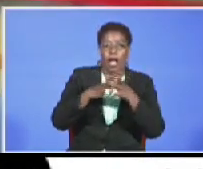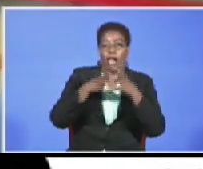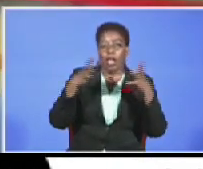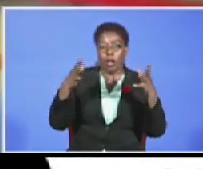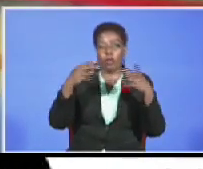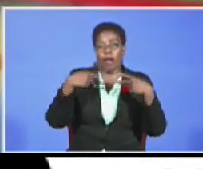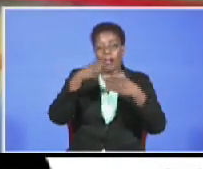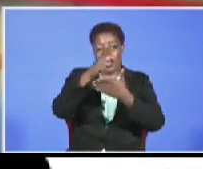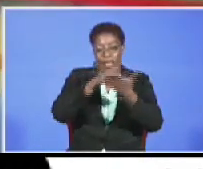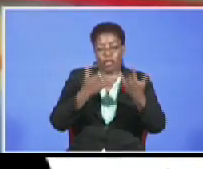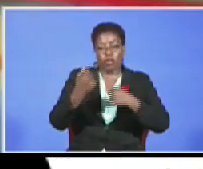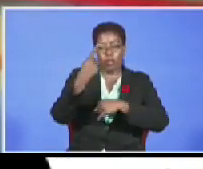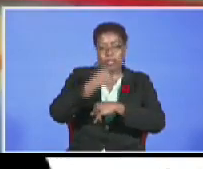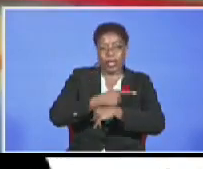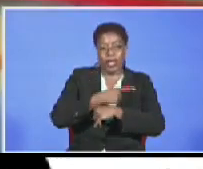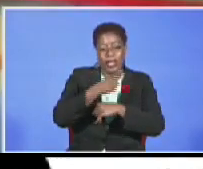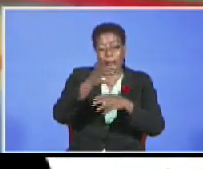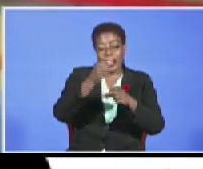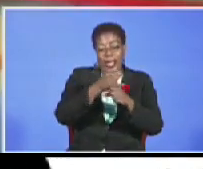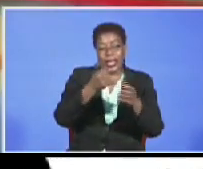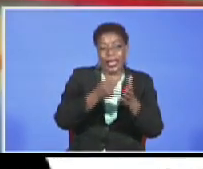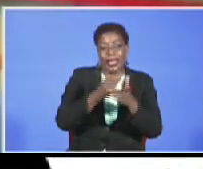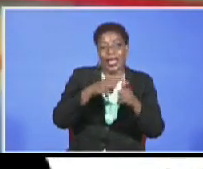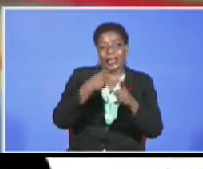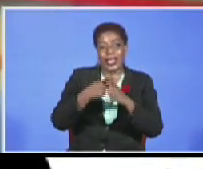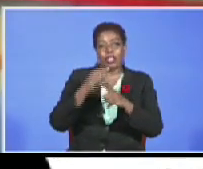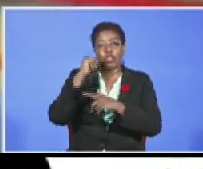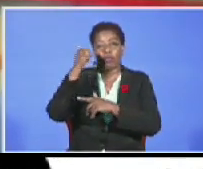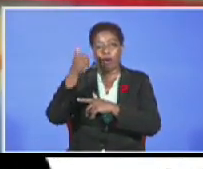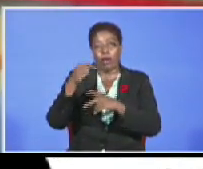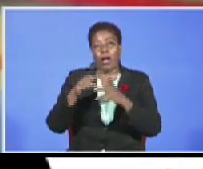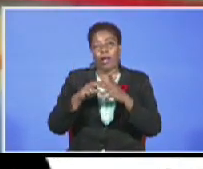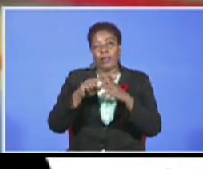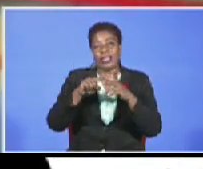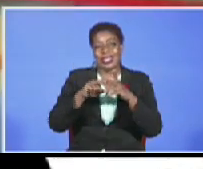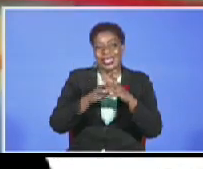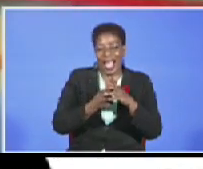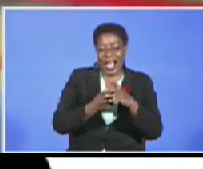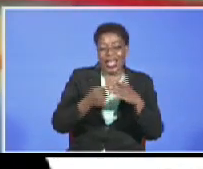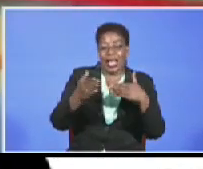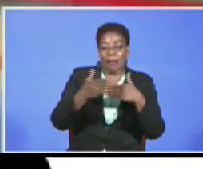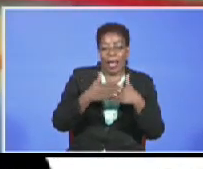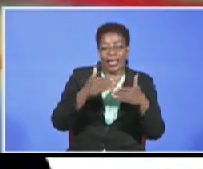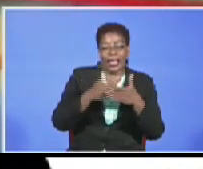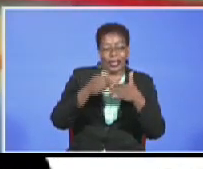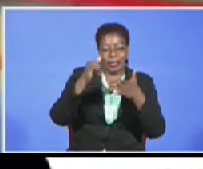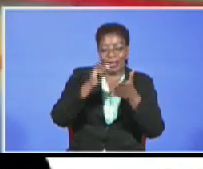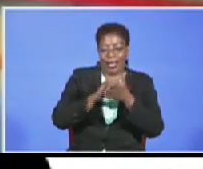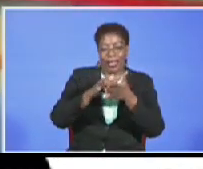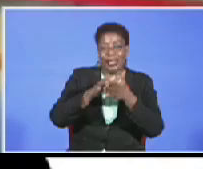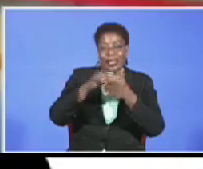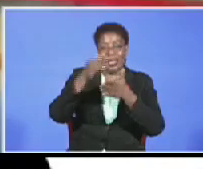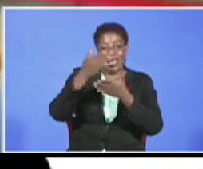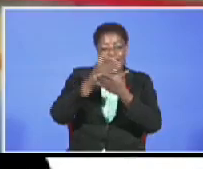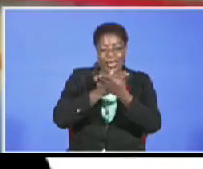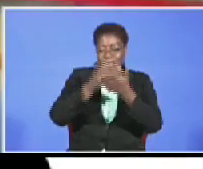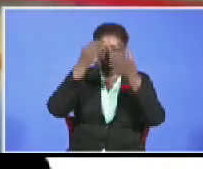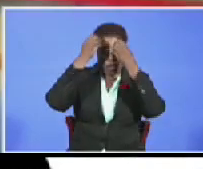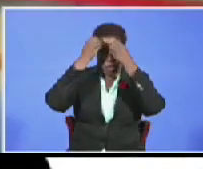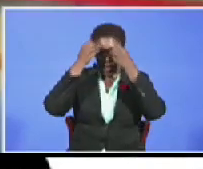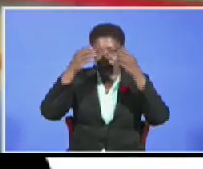teach a lesson today, and they may get it and come back tomorrow and have to start from scratch because it's gone. It's that simple. It doesn't take